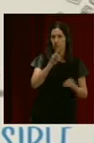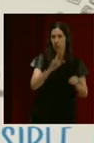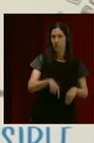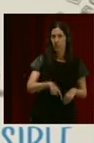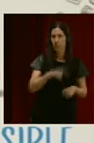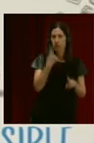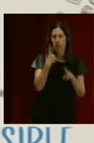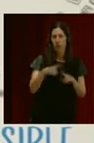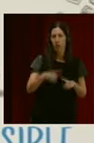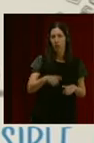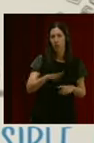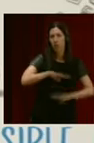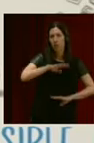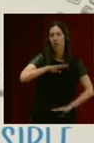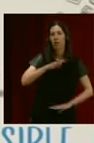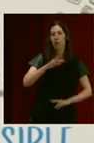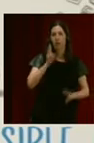brain activity.